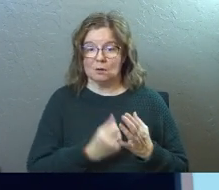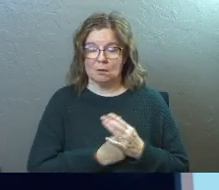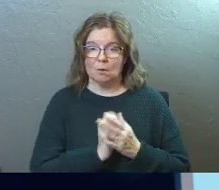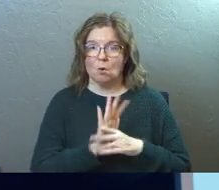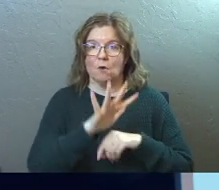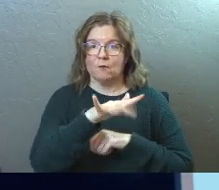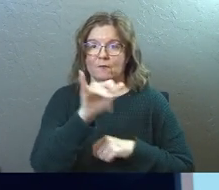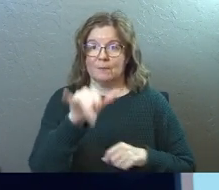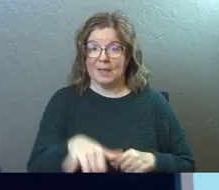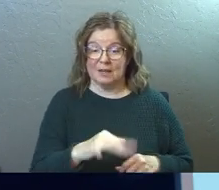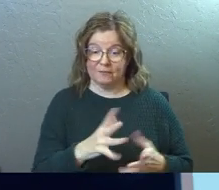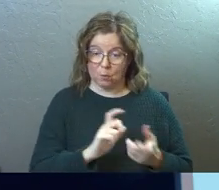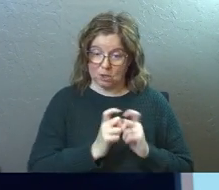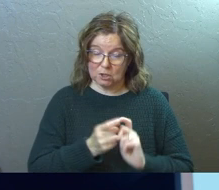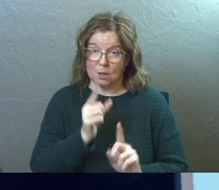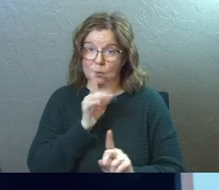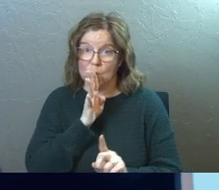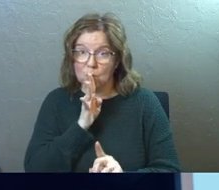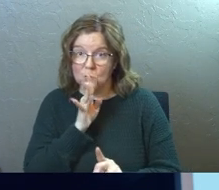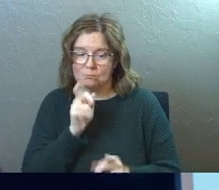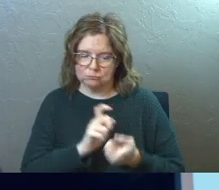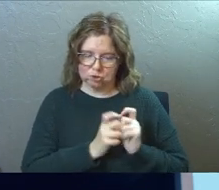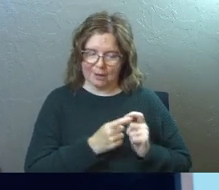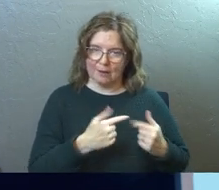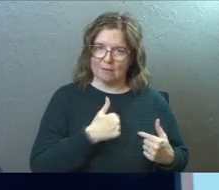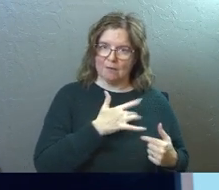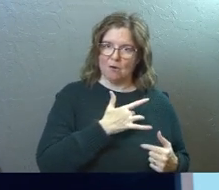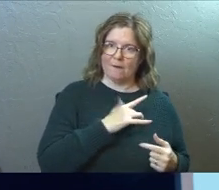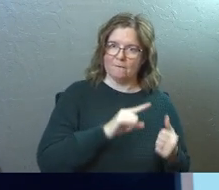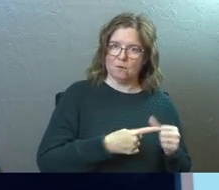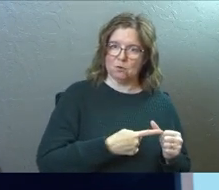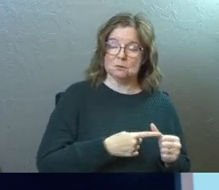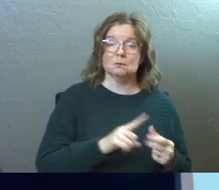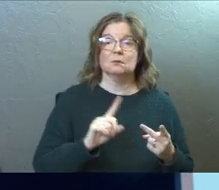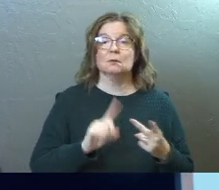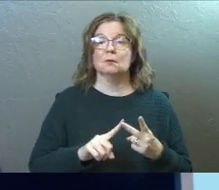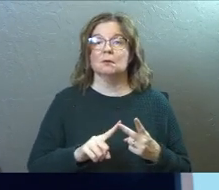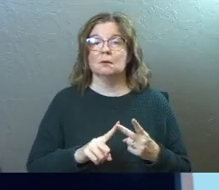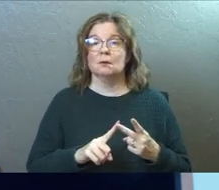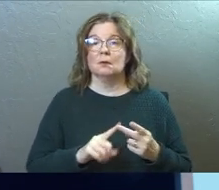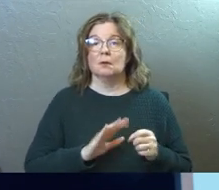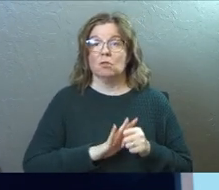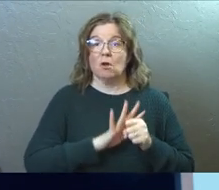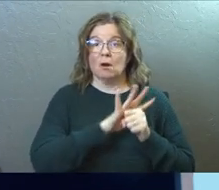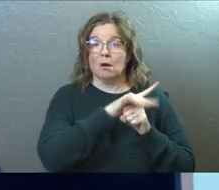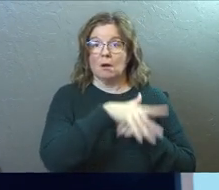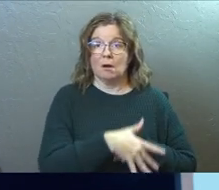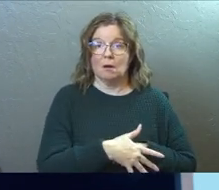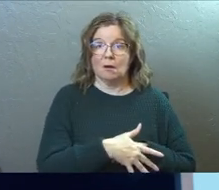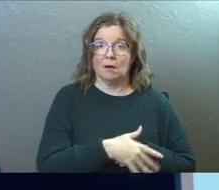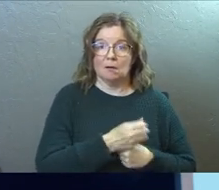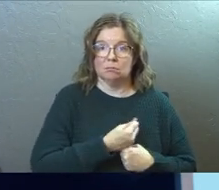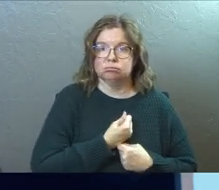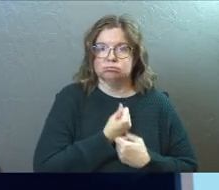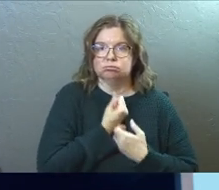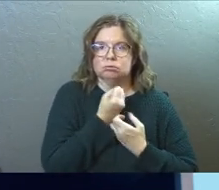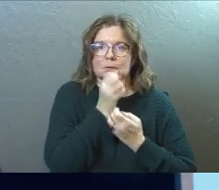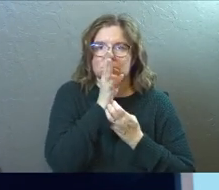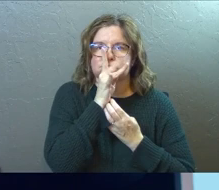that. So if you want to change your words, you got to change your heart first. Another version says, out of the overflow of the heart, the mouth